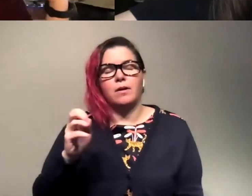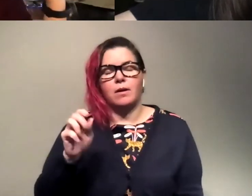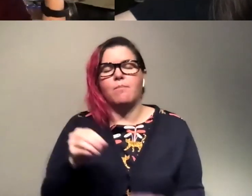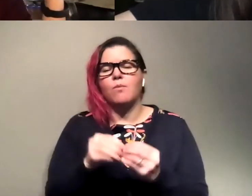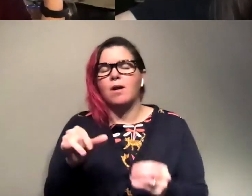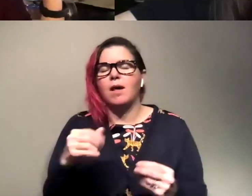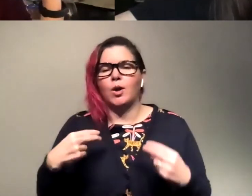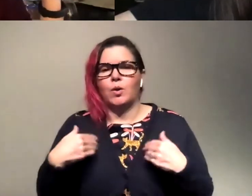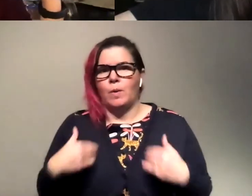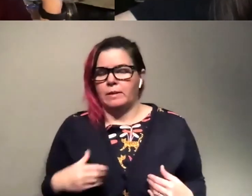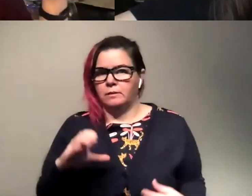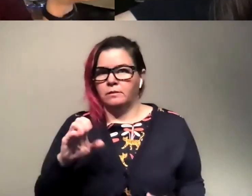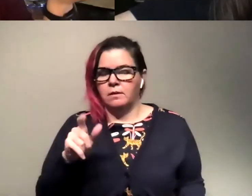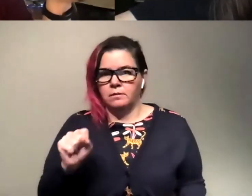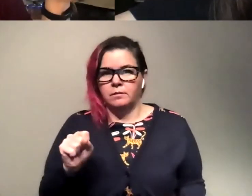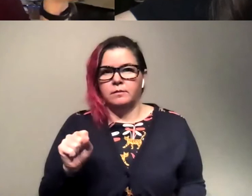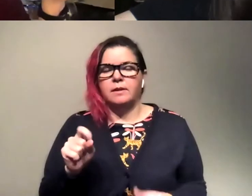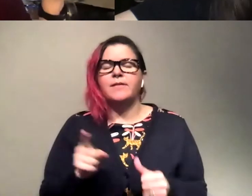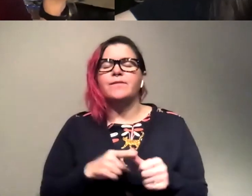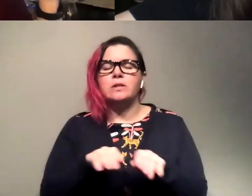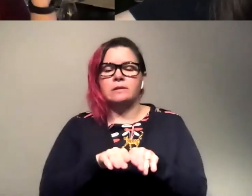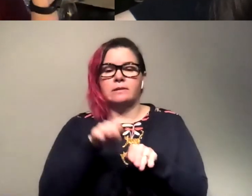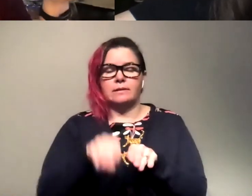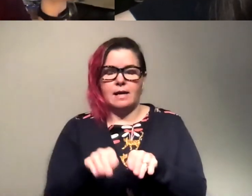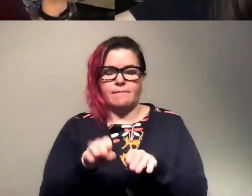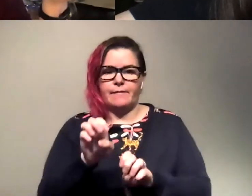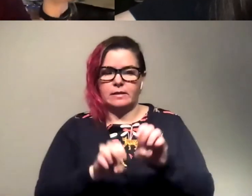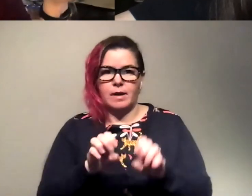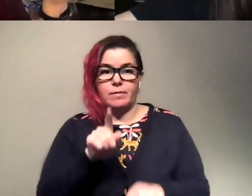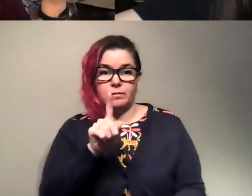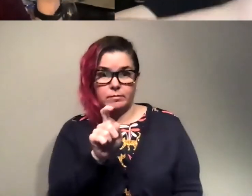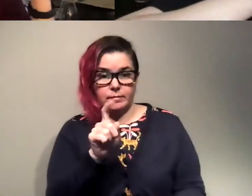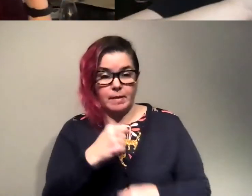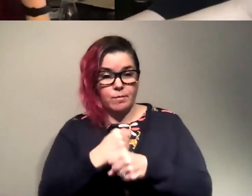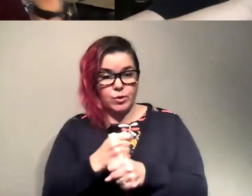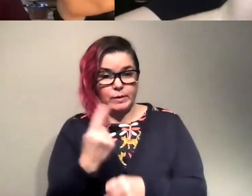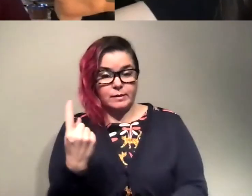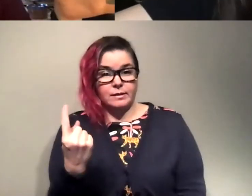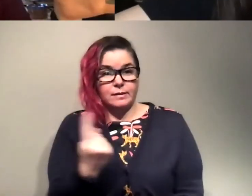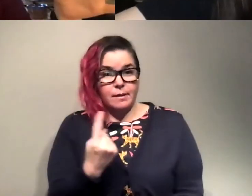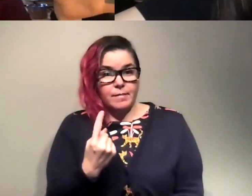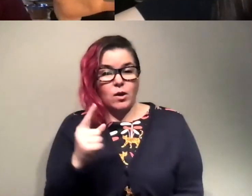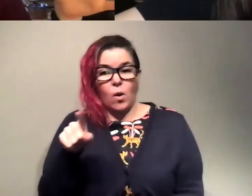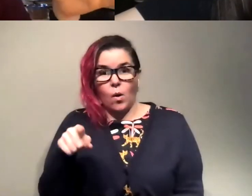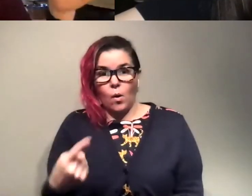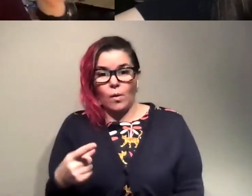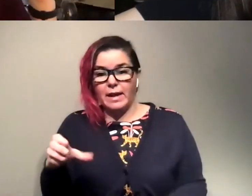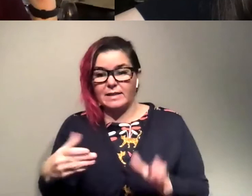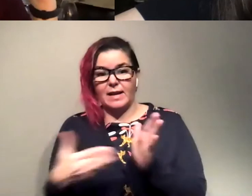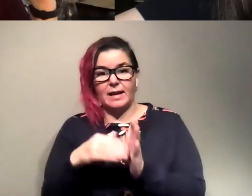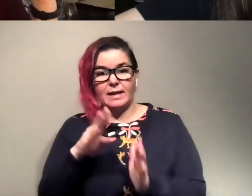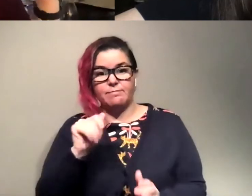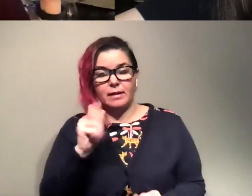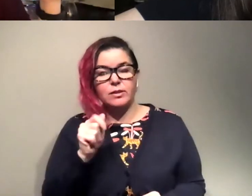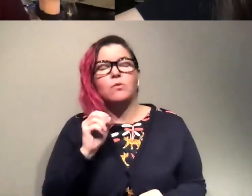And it's the first step of being able to say, do these things produce something that only has activity against bacteria or has